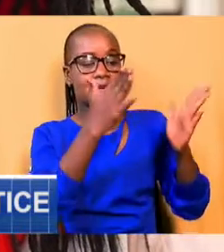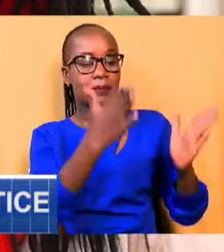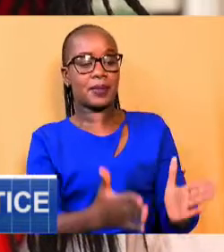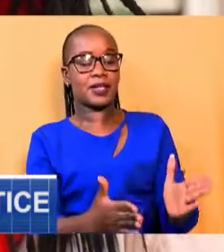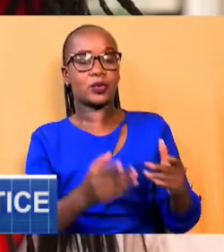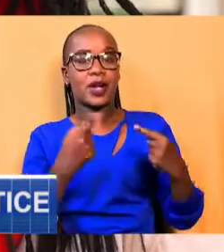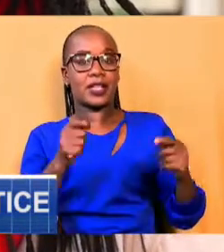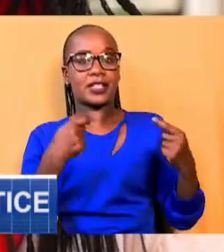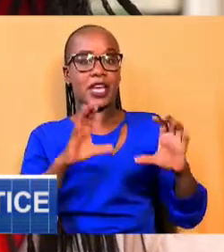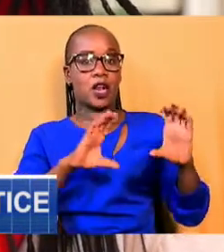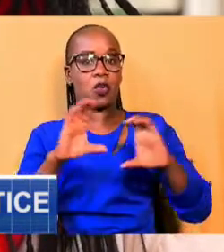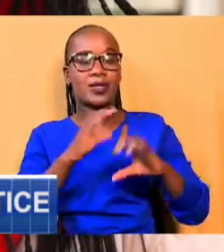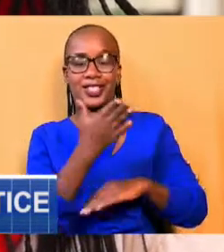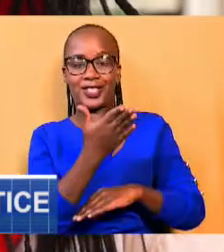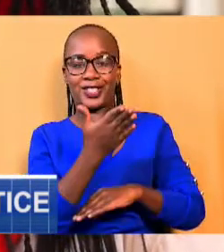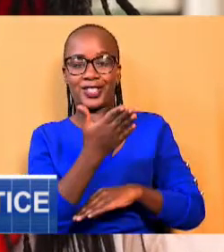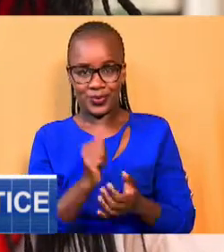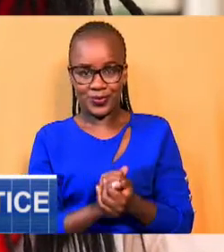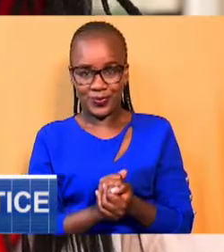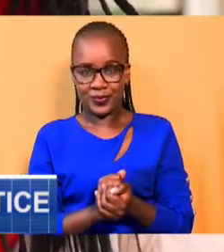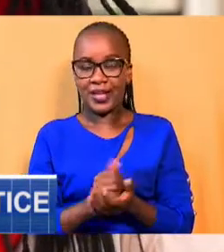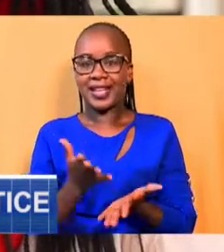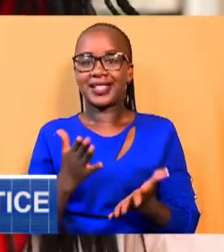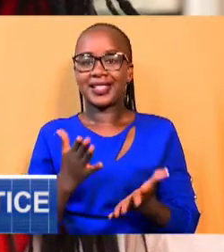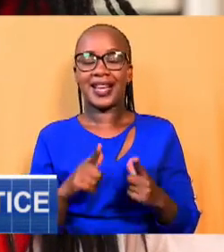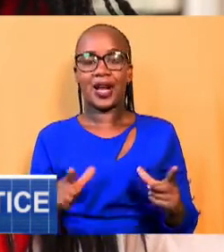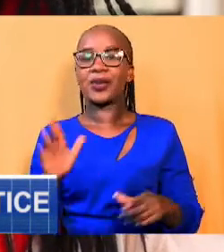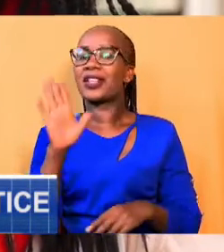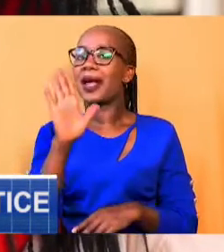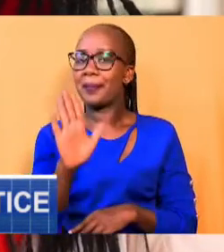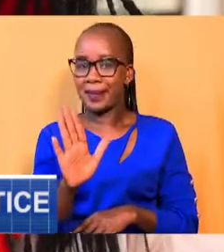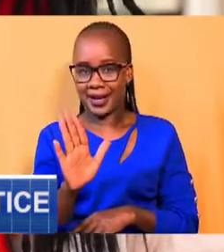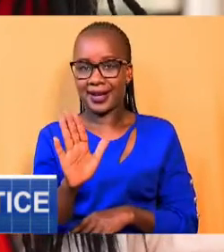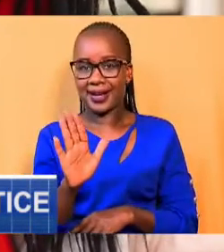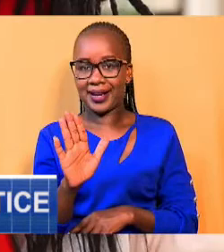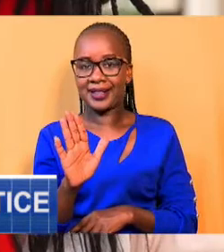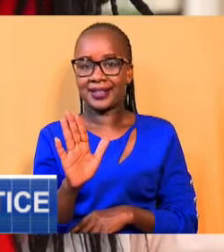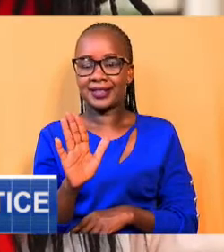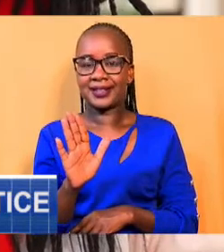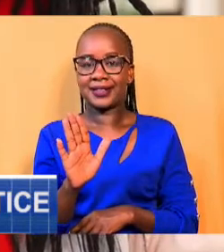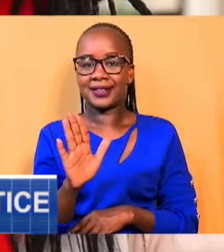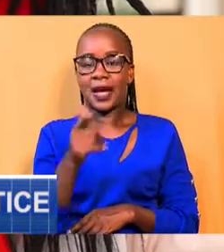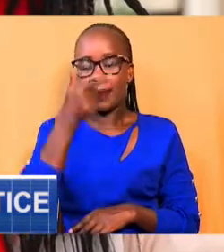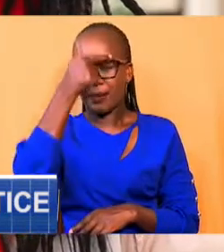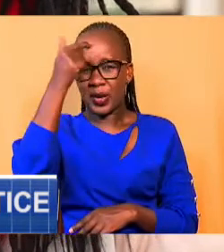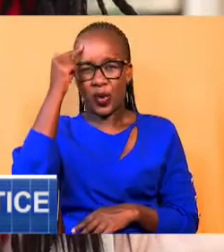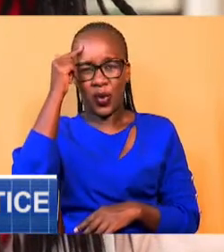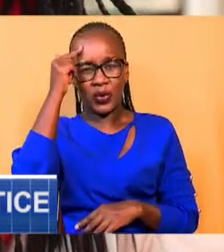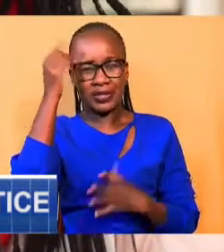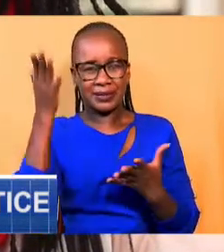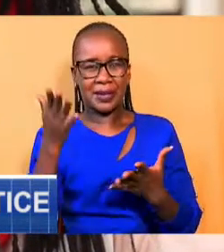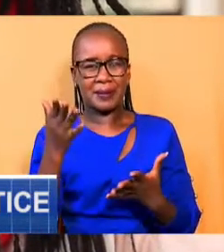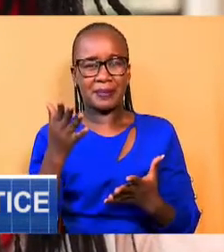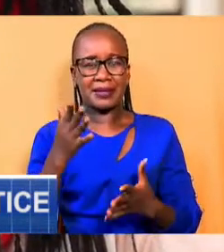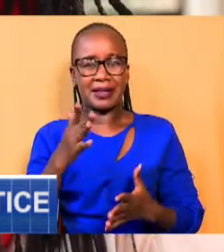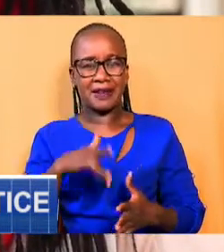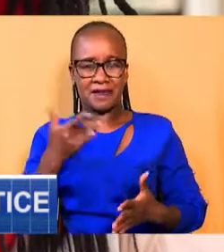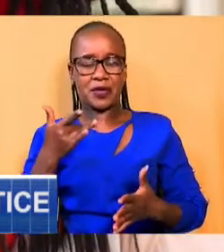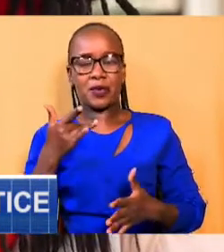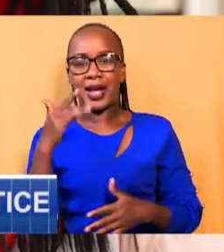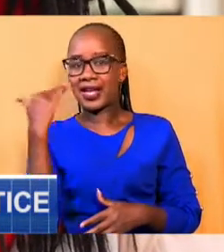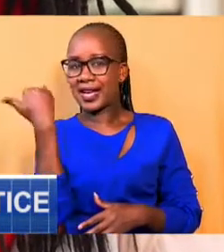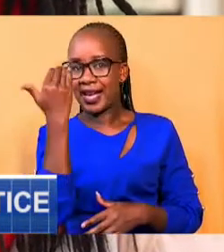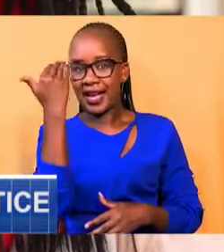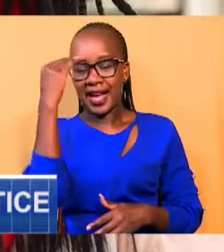person. He's trying to communicate to you in his language. And because he sounds like a drunk person,